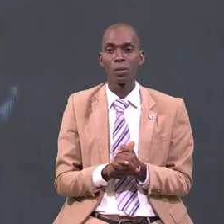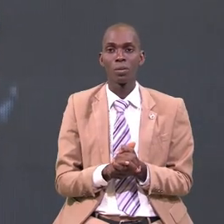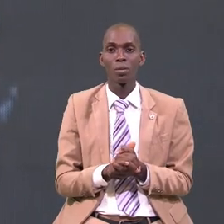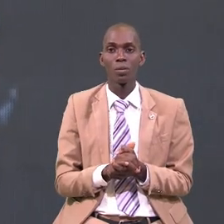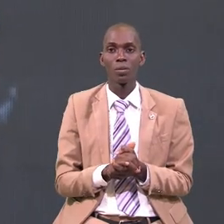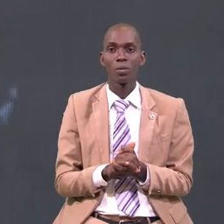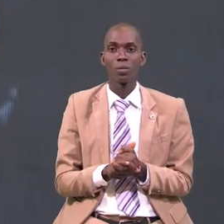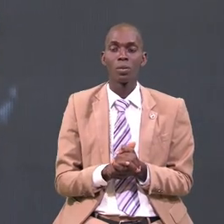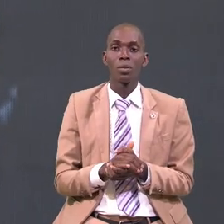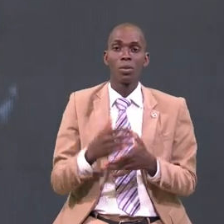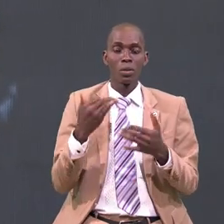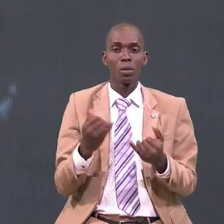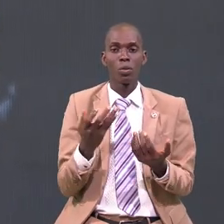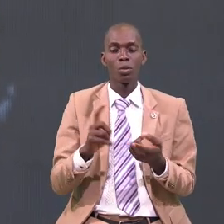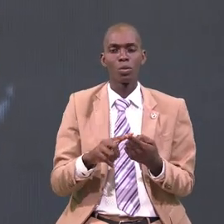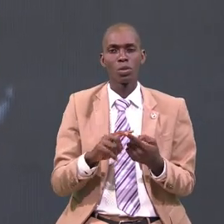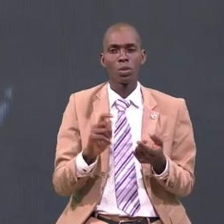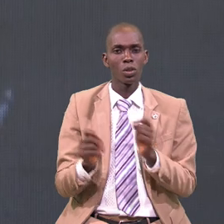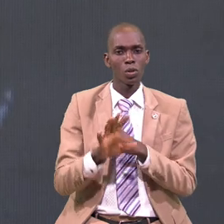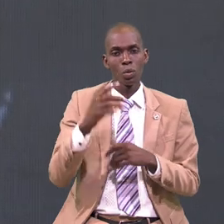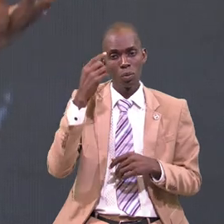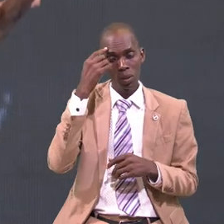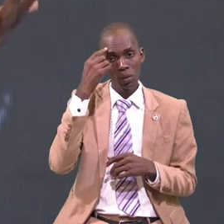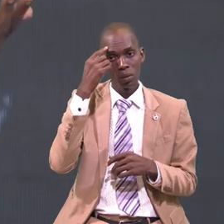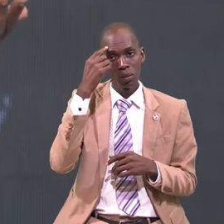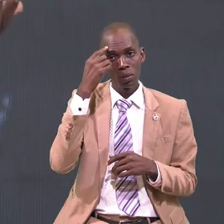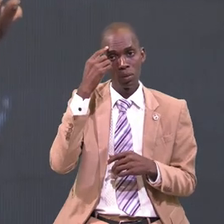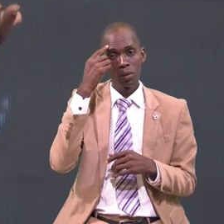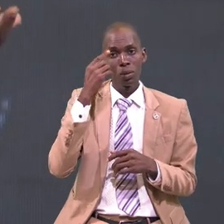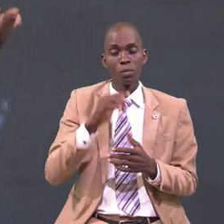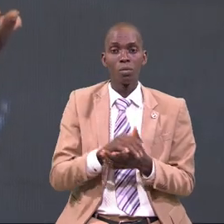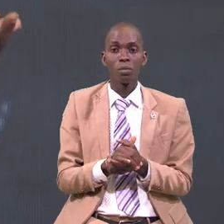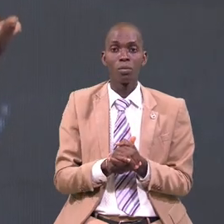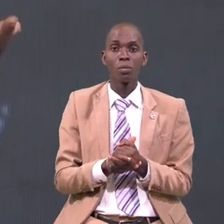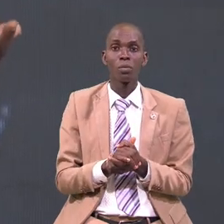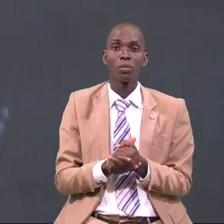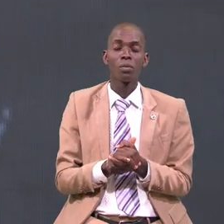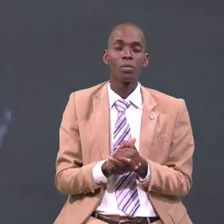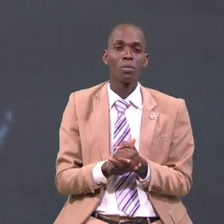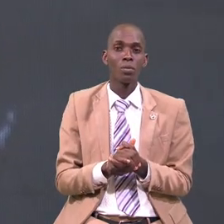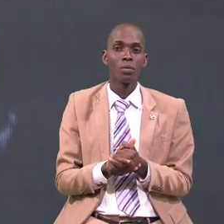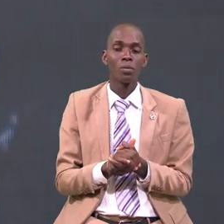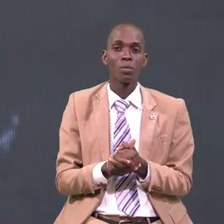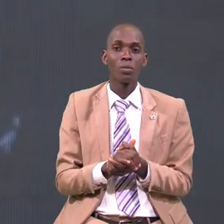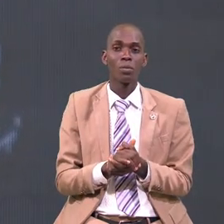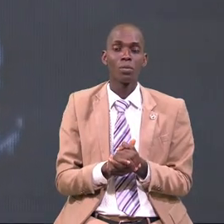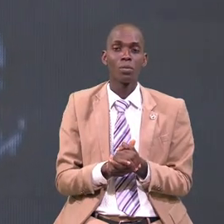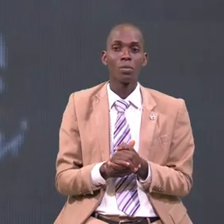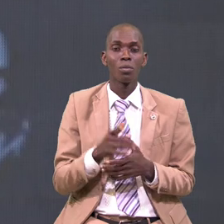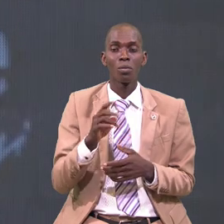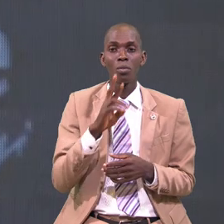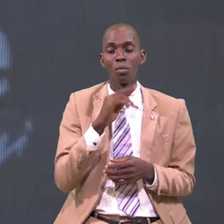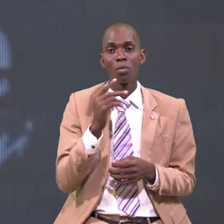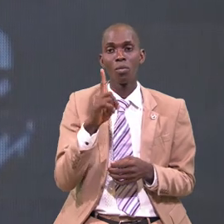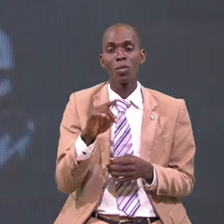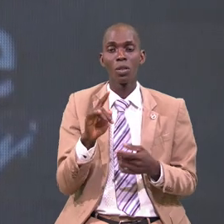You're the one to change your mind. You're the one to change your character. You're the one to change the